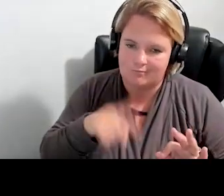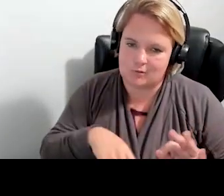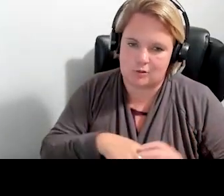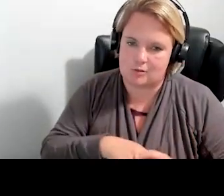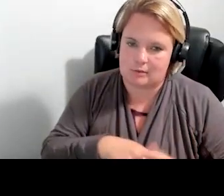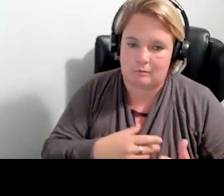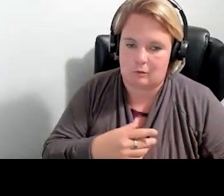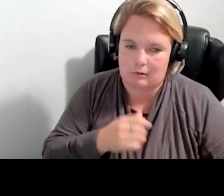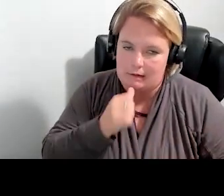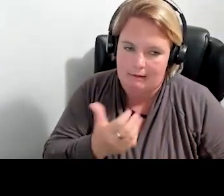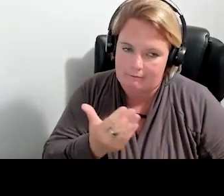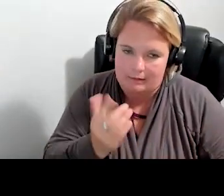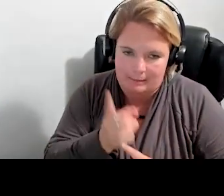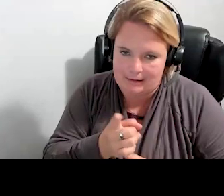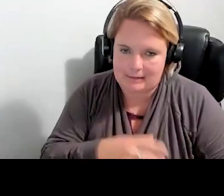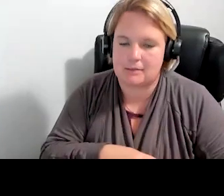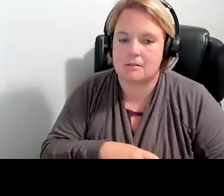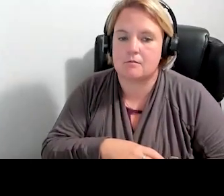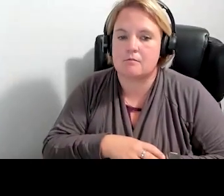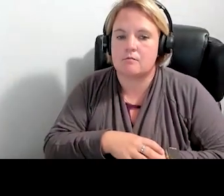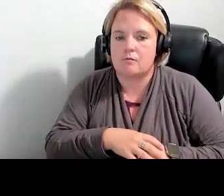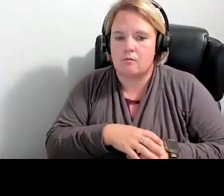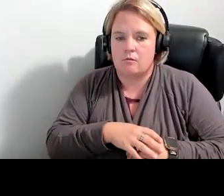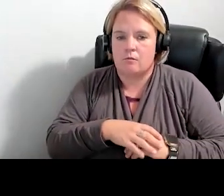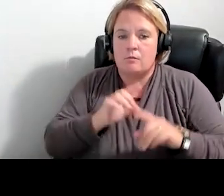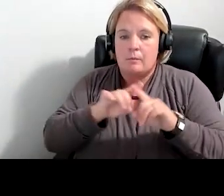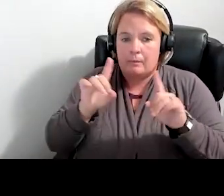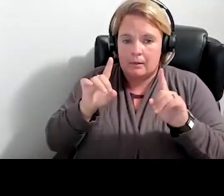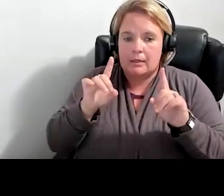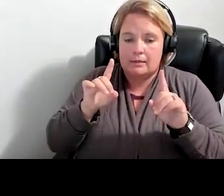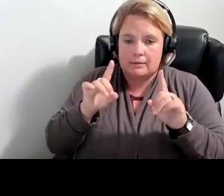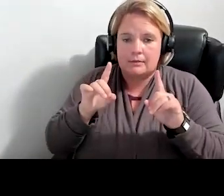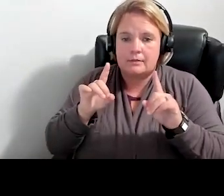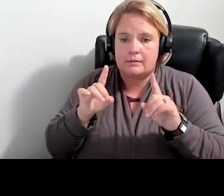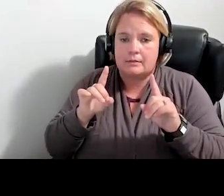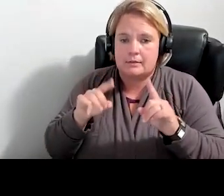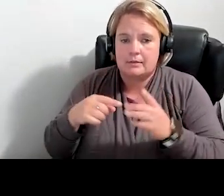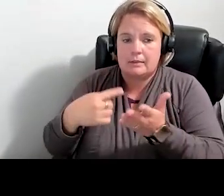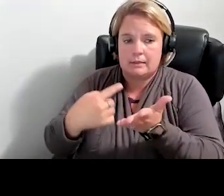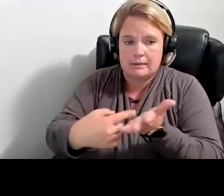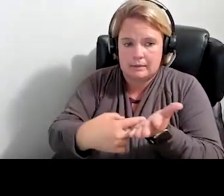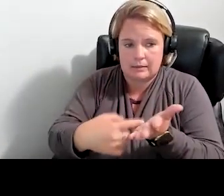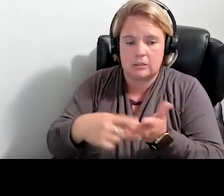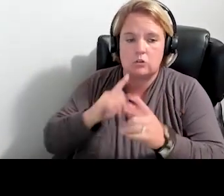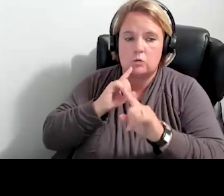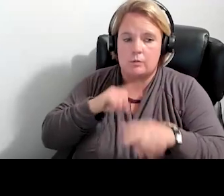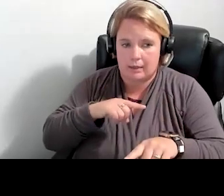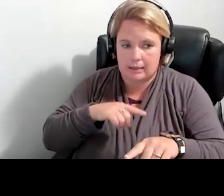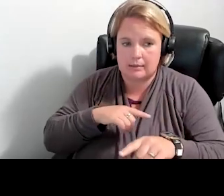15 minutes. However, the discussion replies,